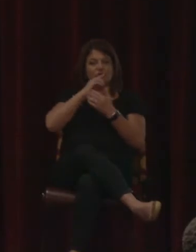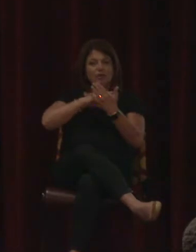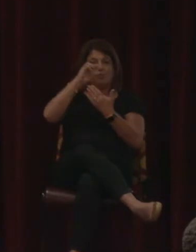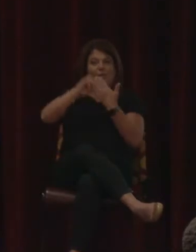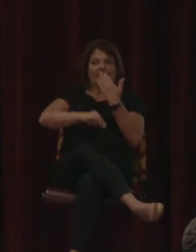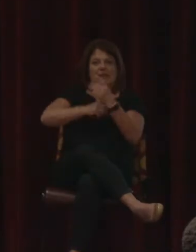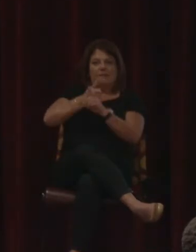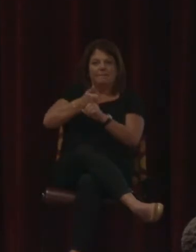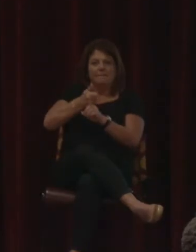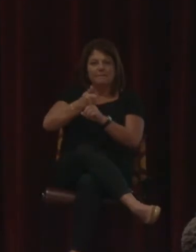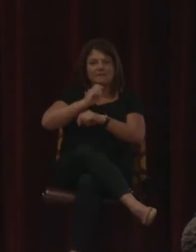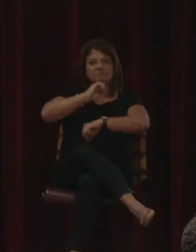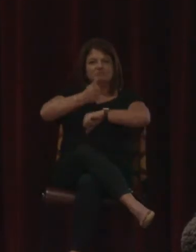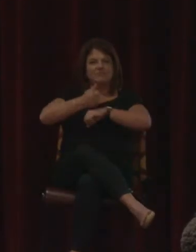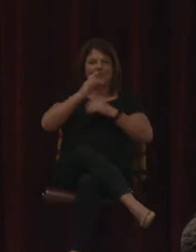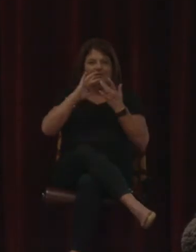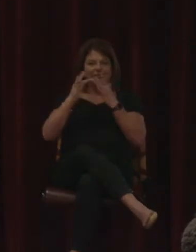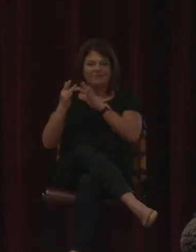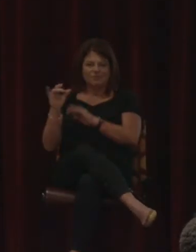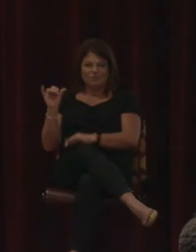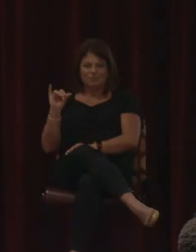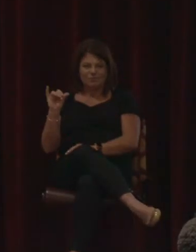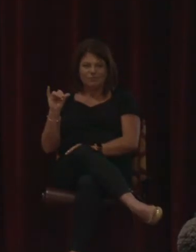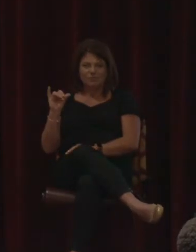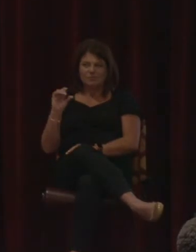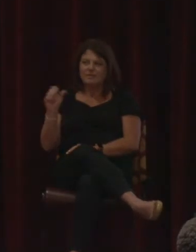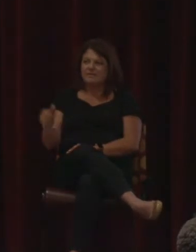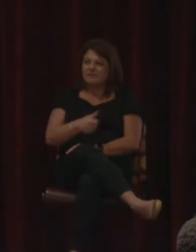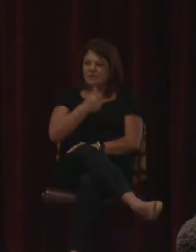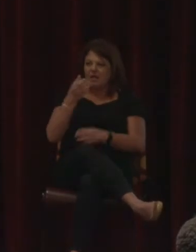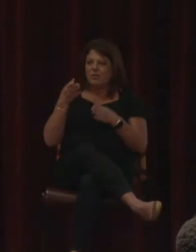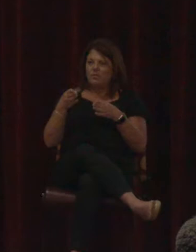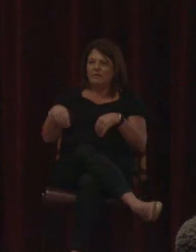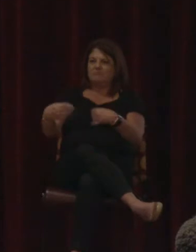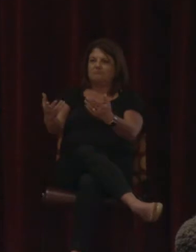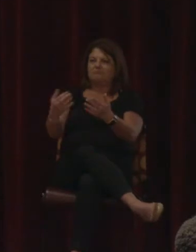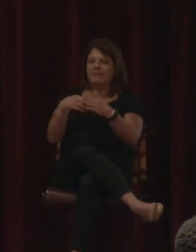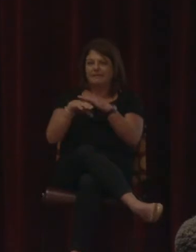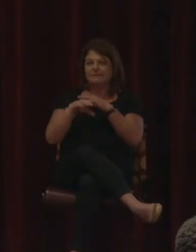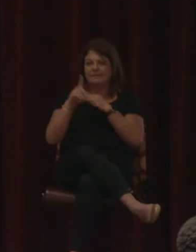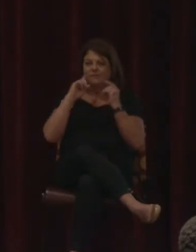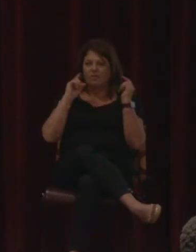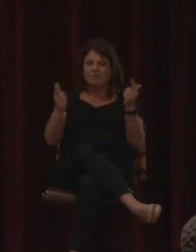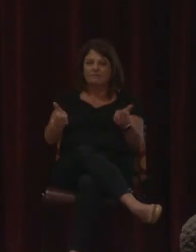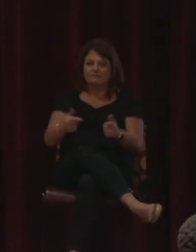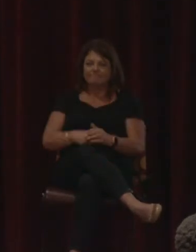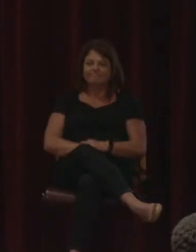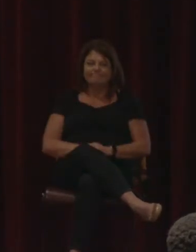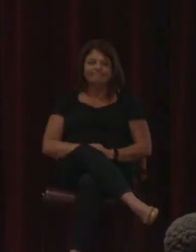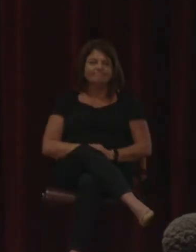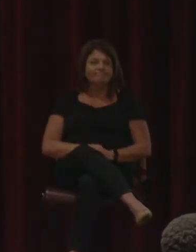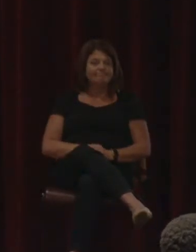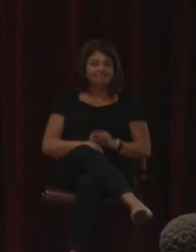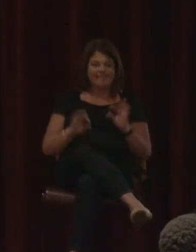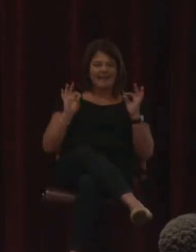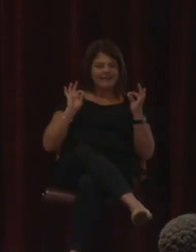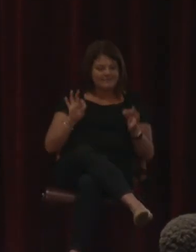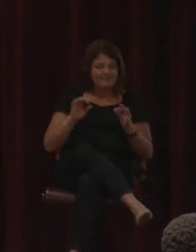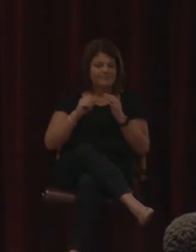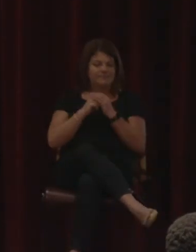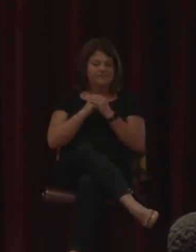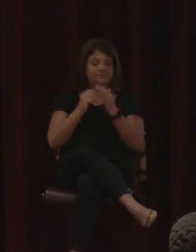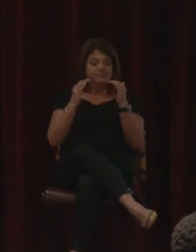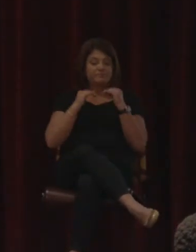is created online. So as another way of providing access. Excellent. I'm going to ask this question,